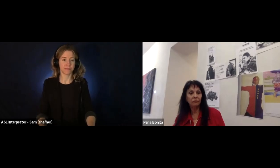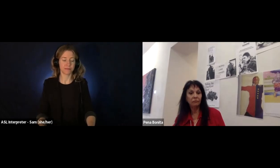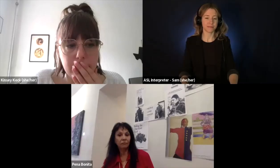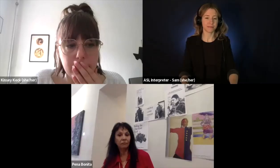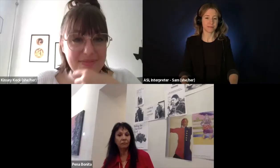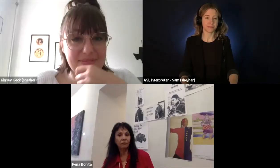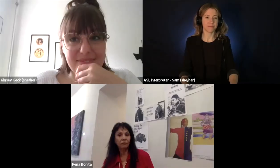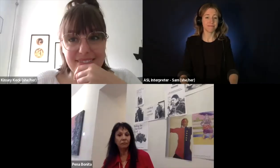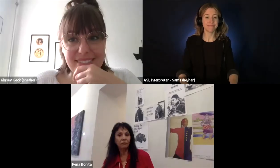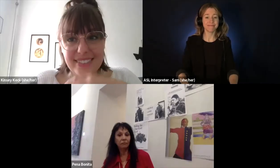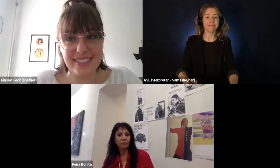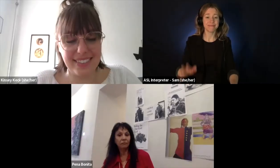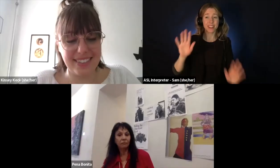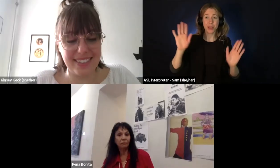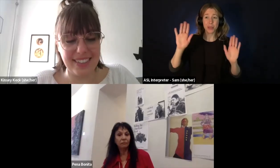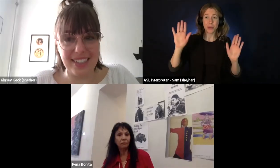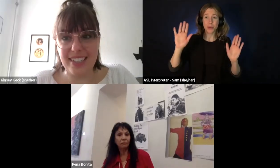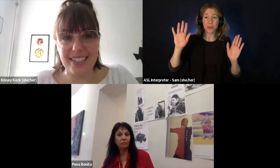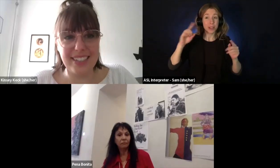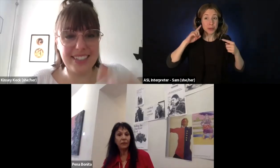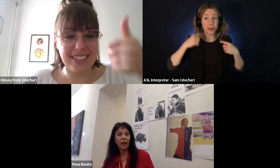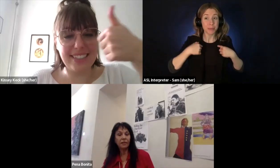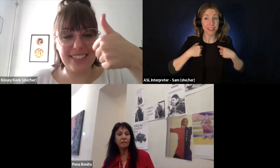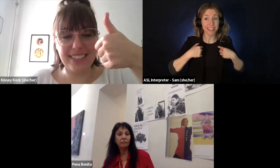Hello, can you hear me?